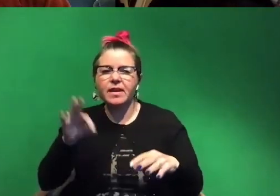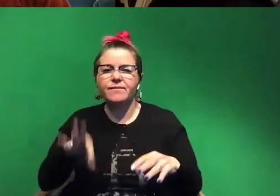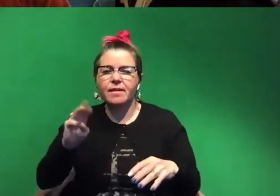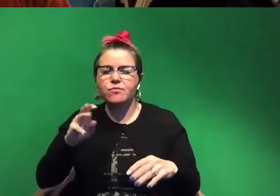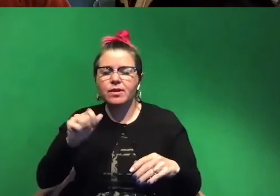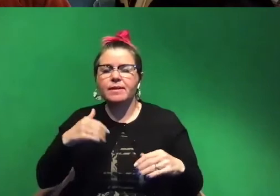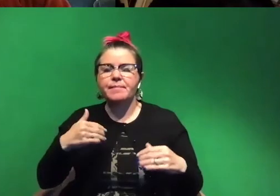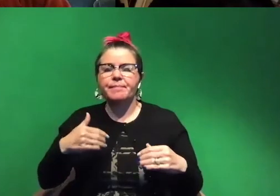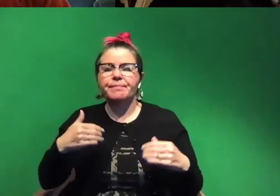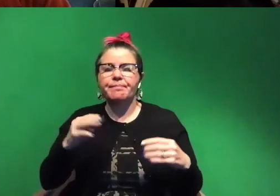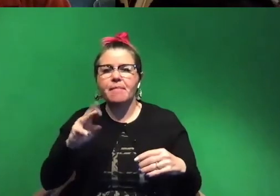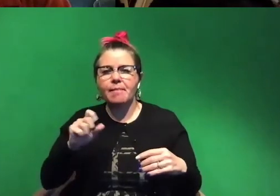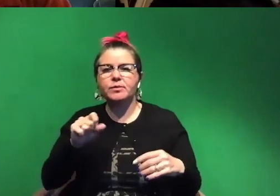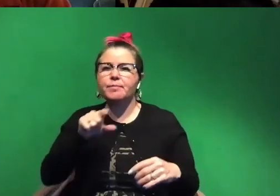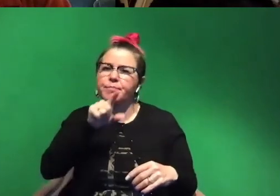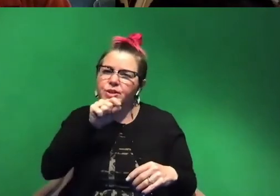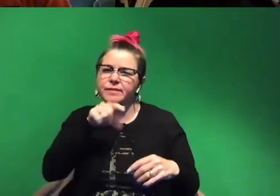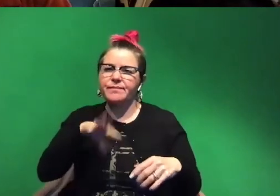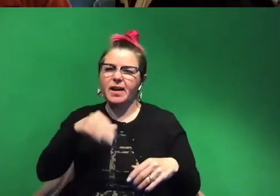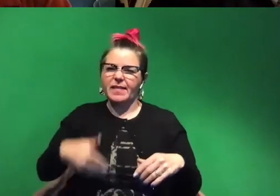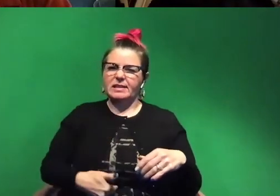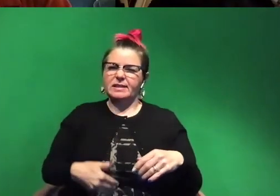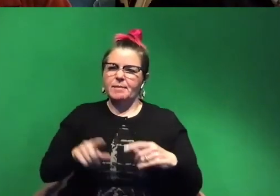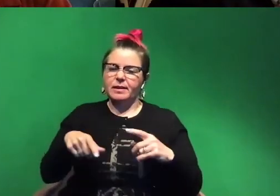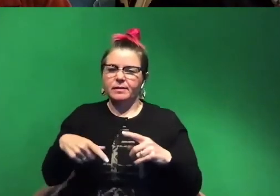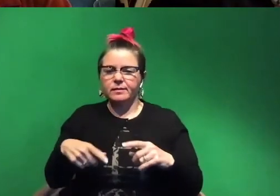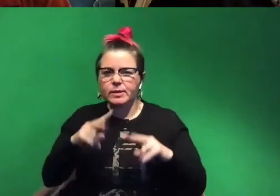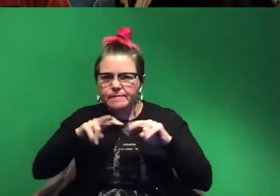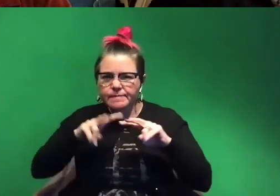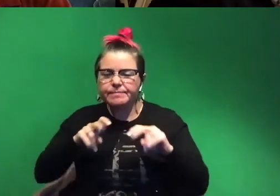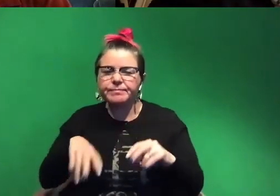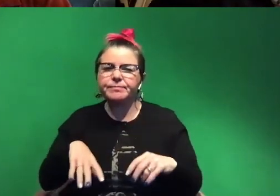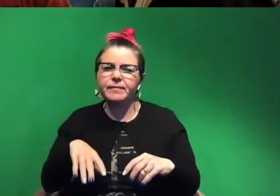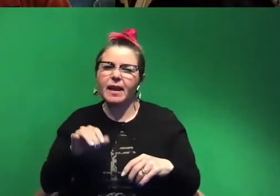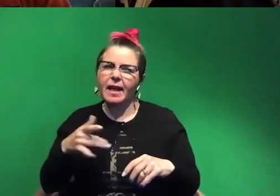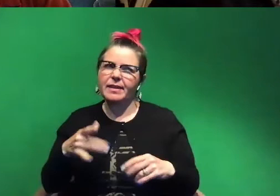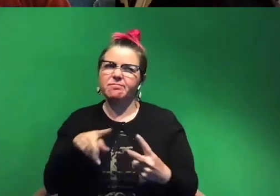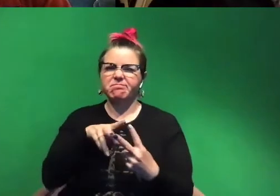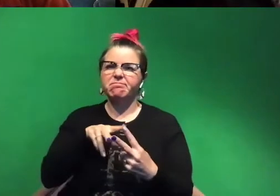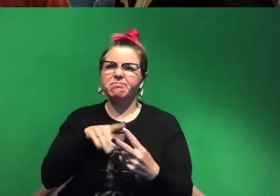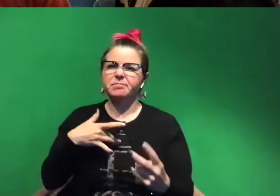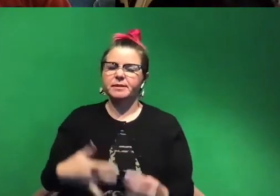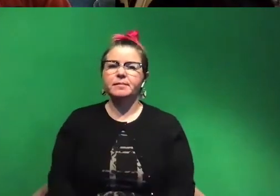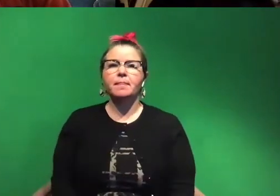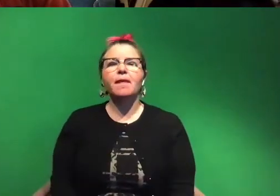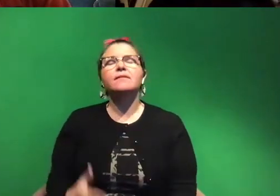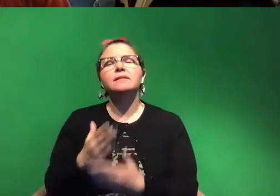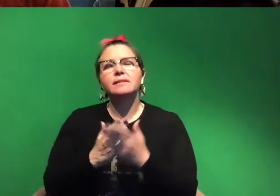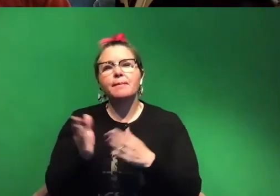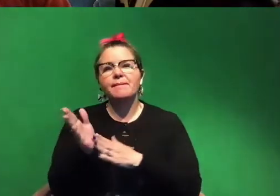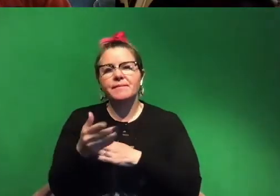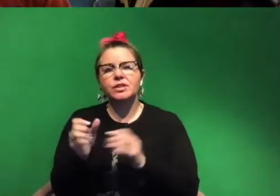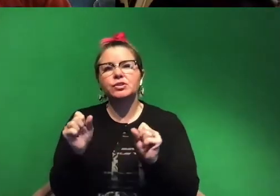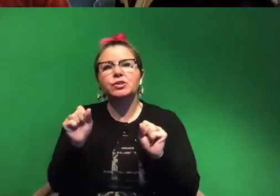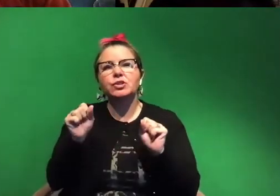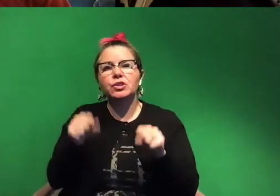mammals or some birds, and I think that's about it. Yeah, there are some fishes which may be able to take